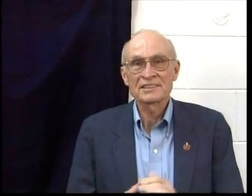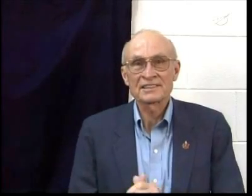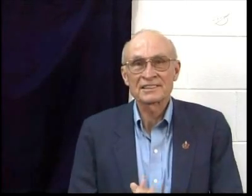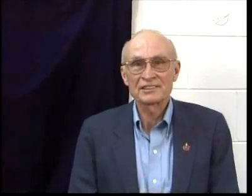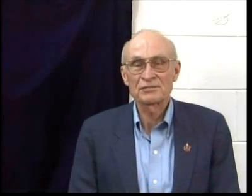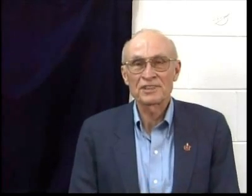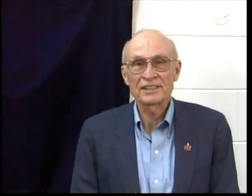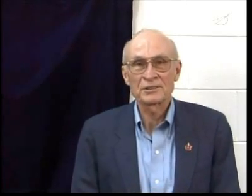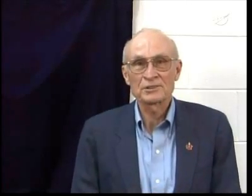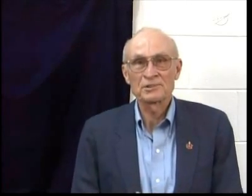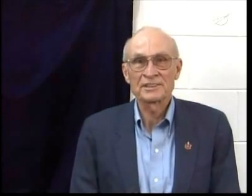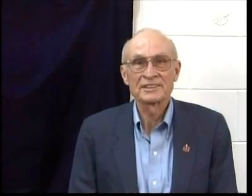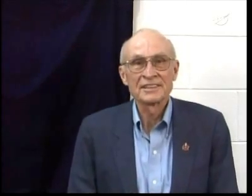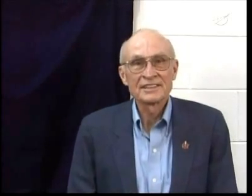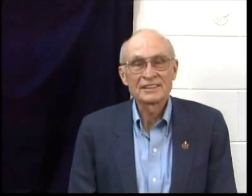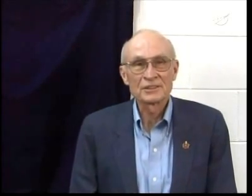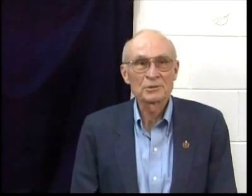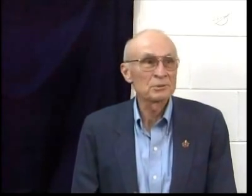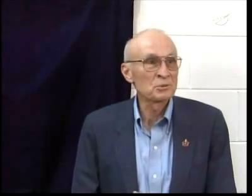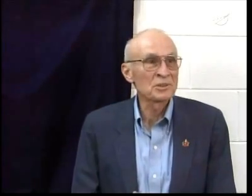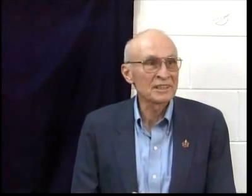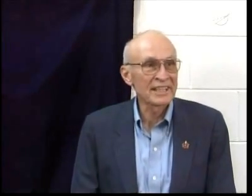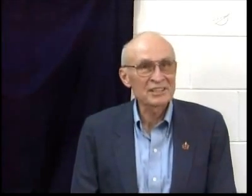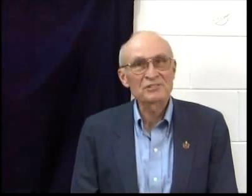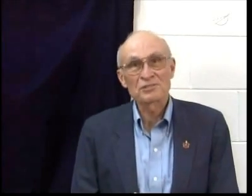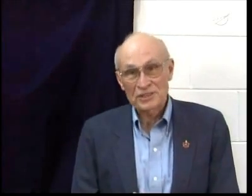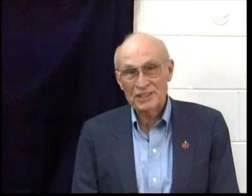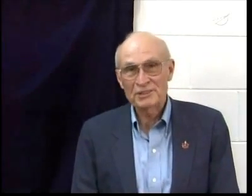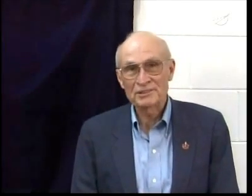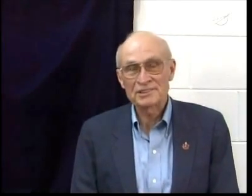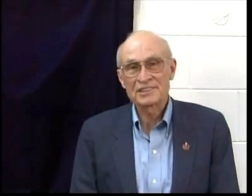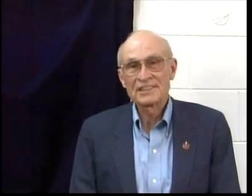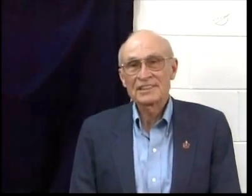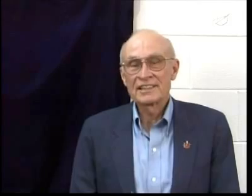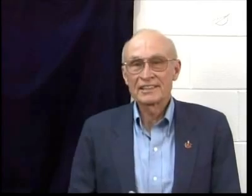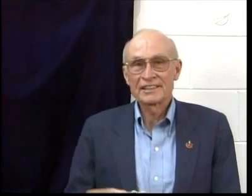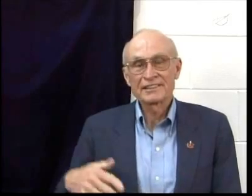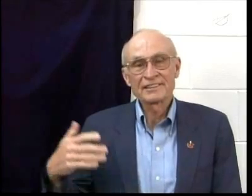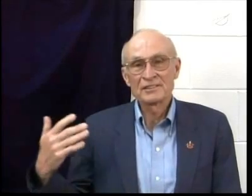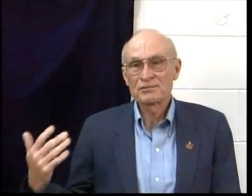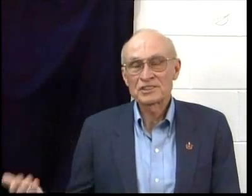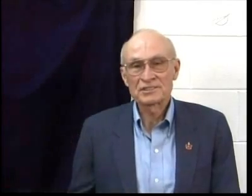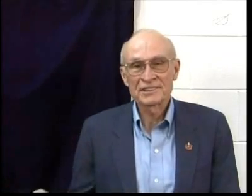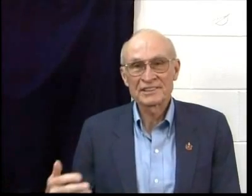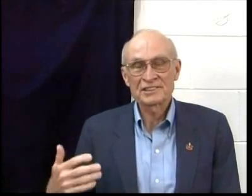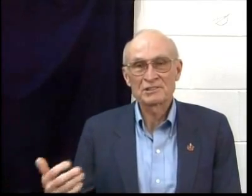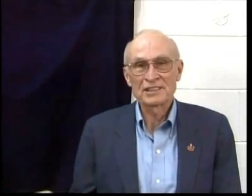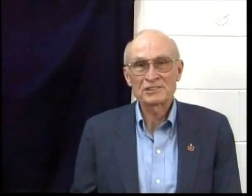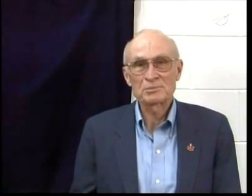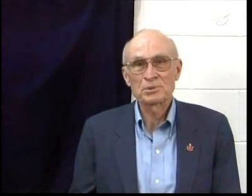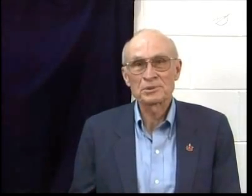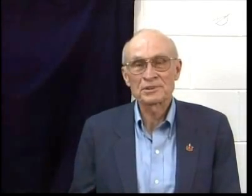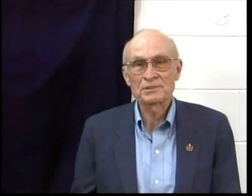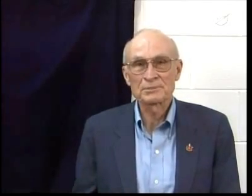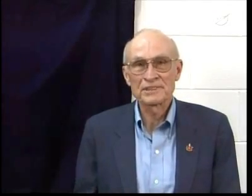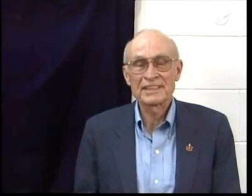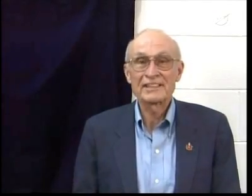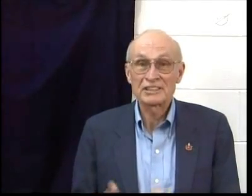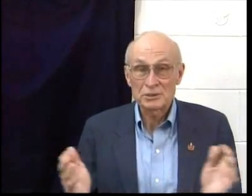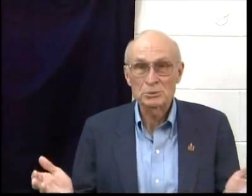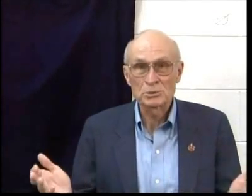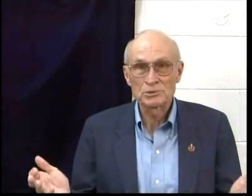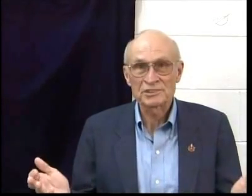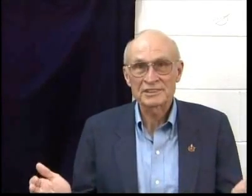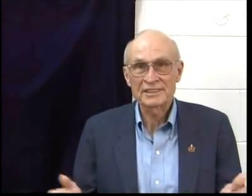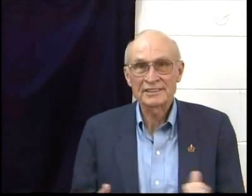of processing the flight hardware. We were working at it for years, getting the facilities, the ground support equipment,